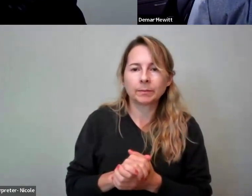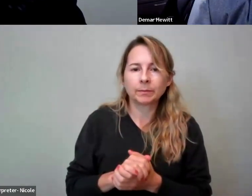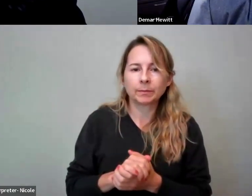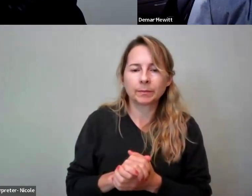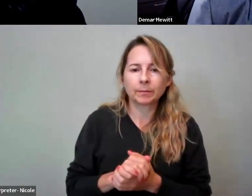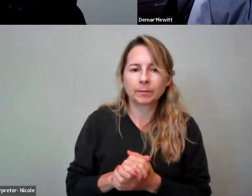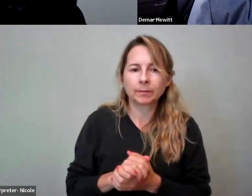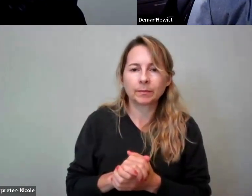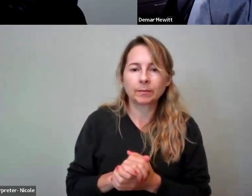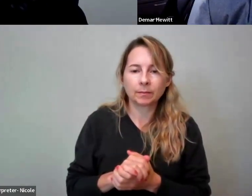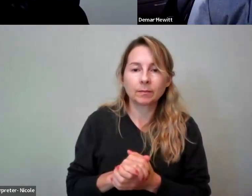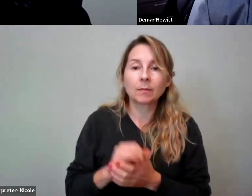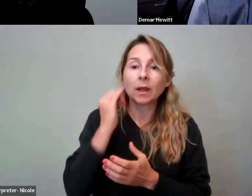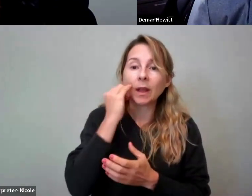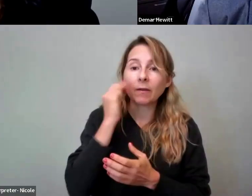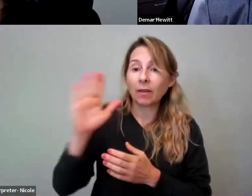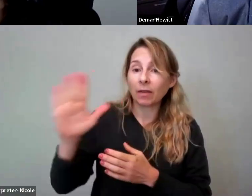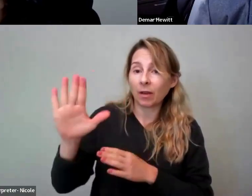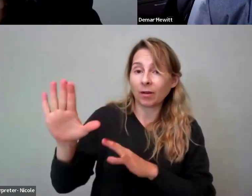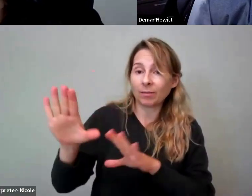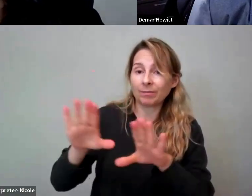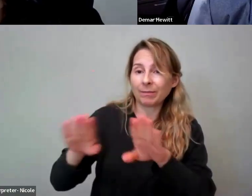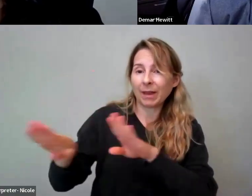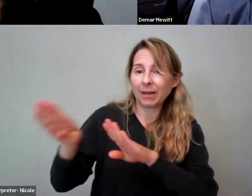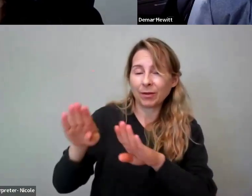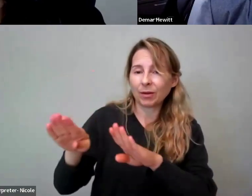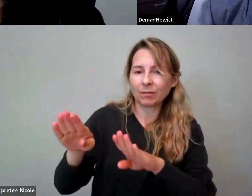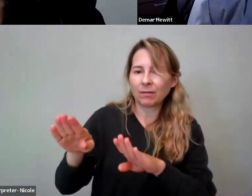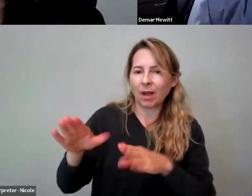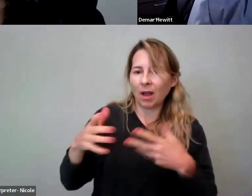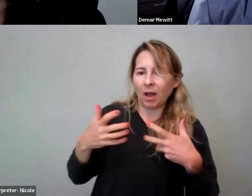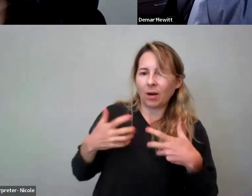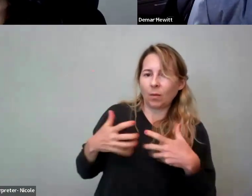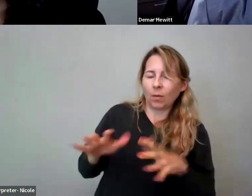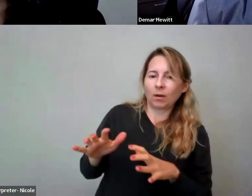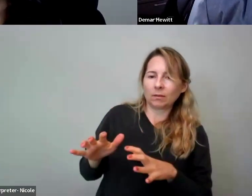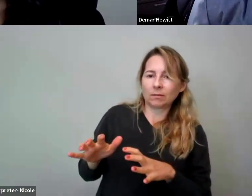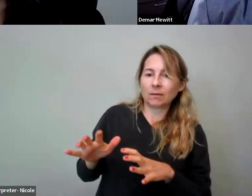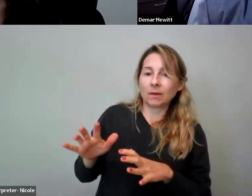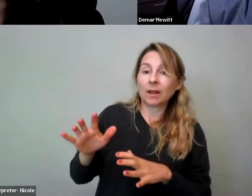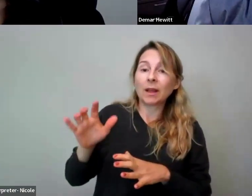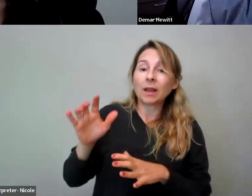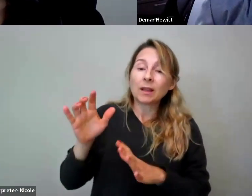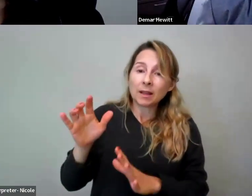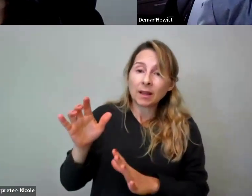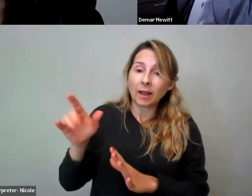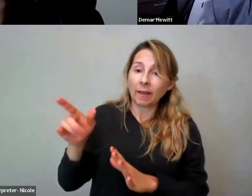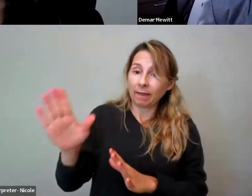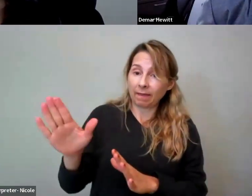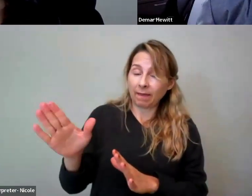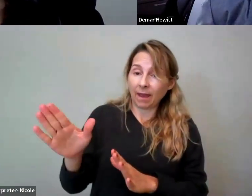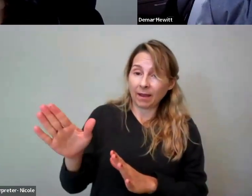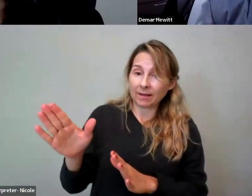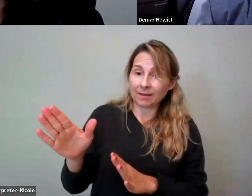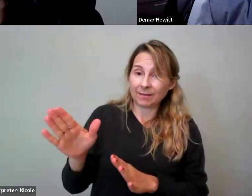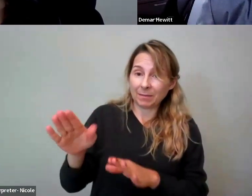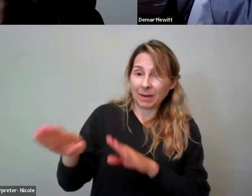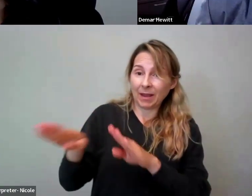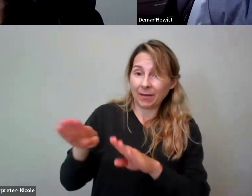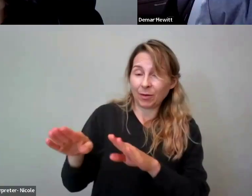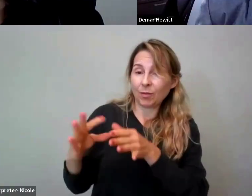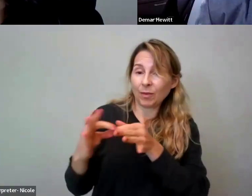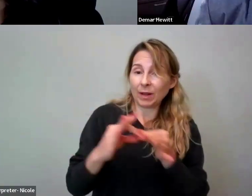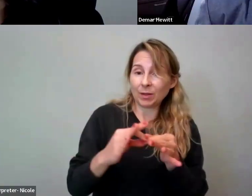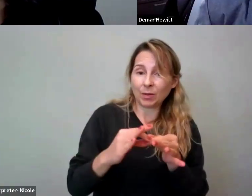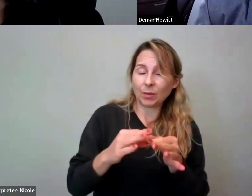the unwelcome acts are based on your request for maintaining the unit, that's not a code-based